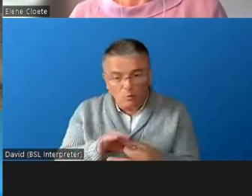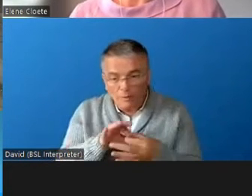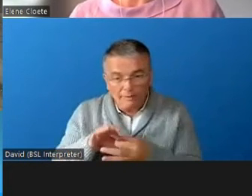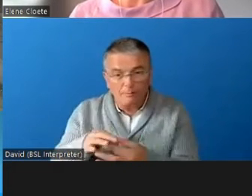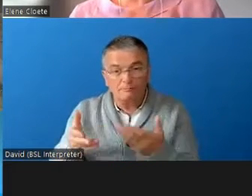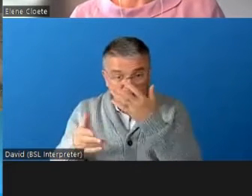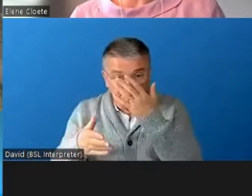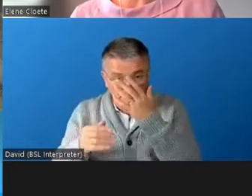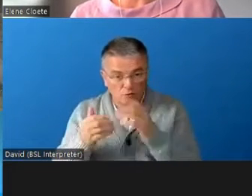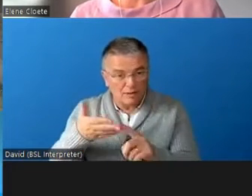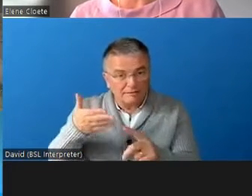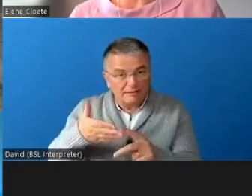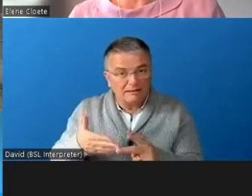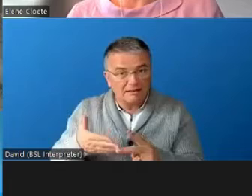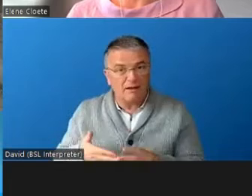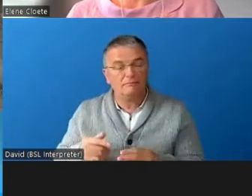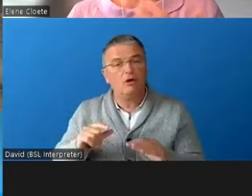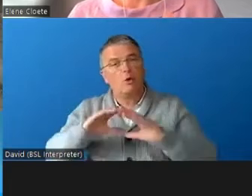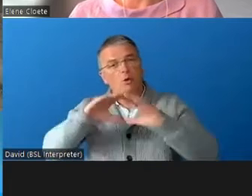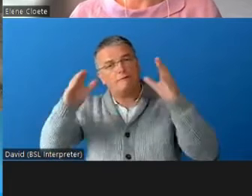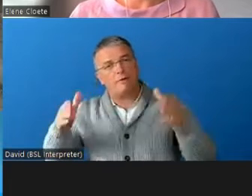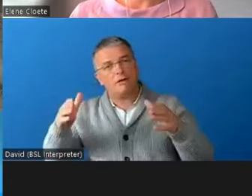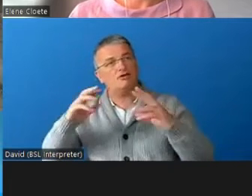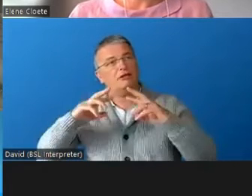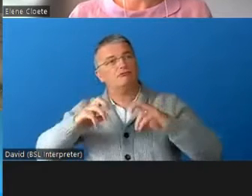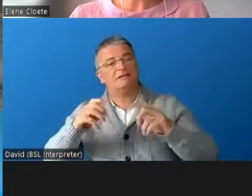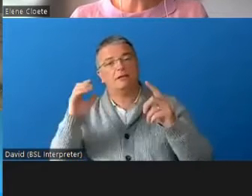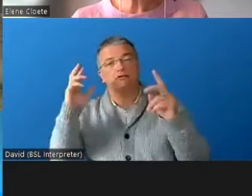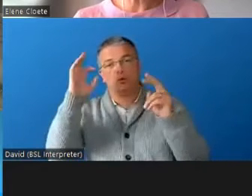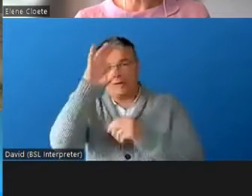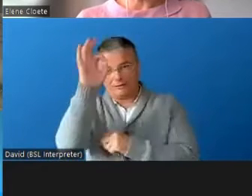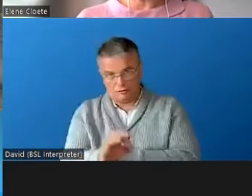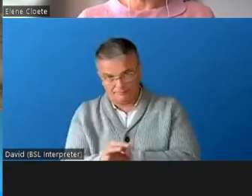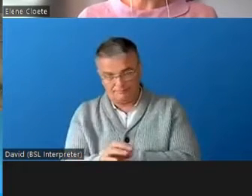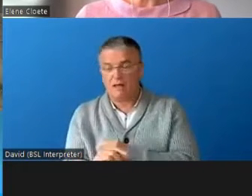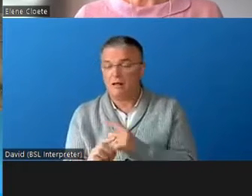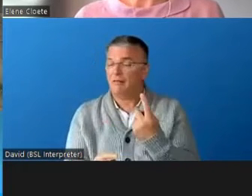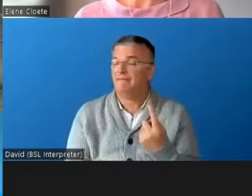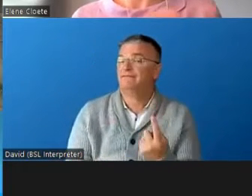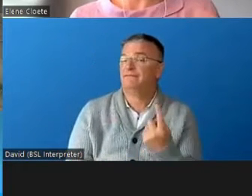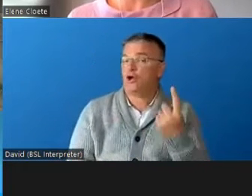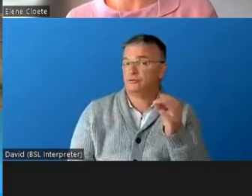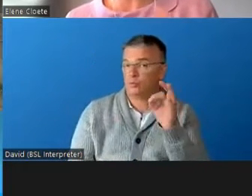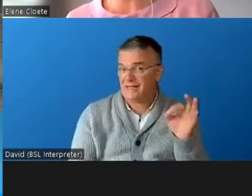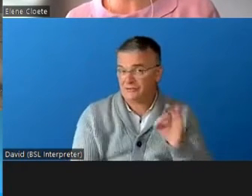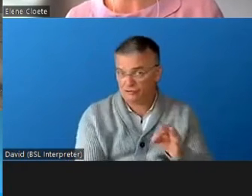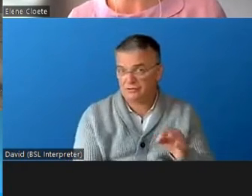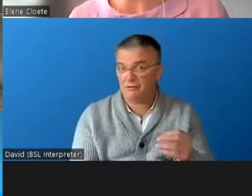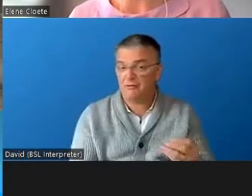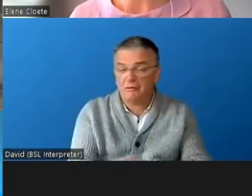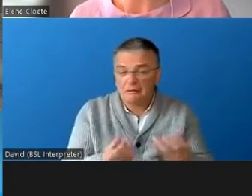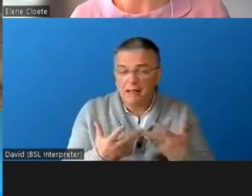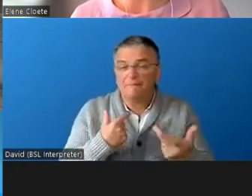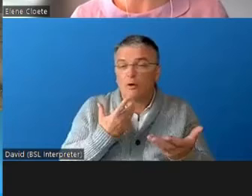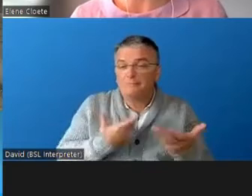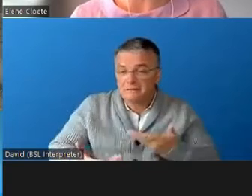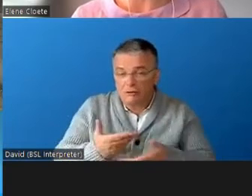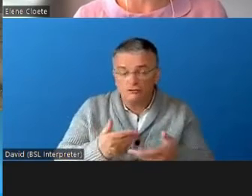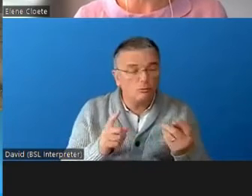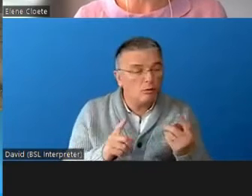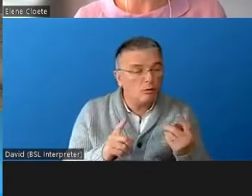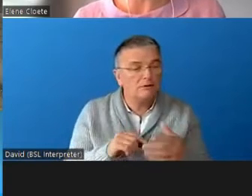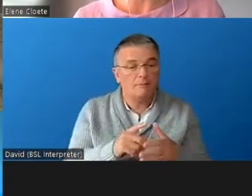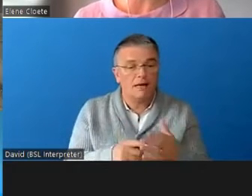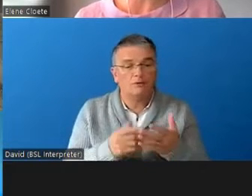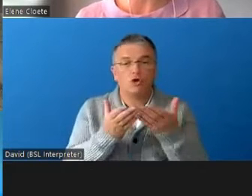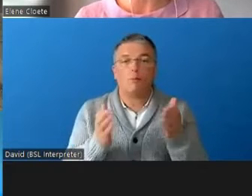to identify then an overarching research question. A first question that emerged through their discussion was about